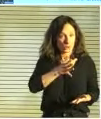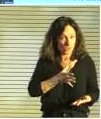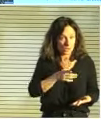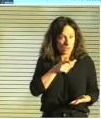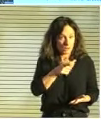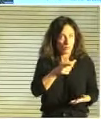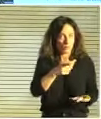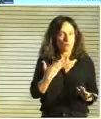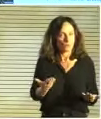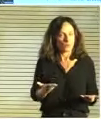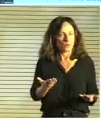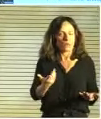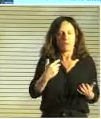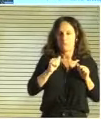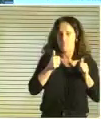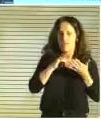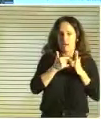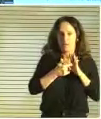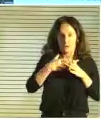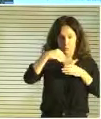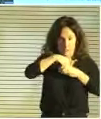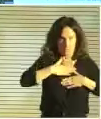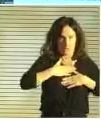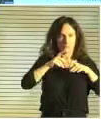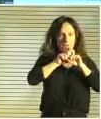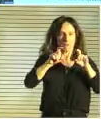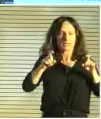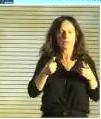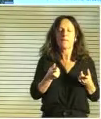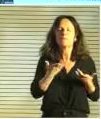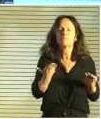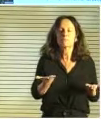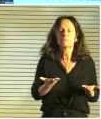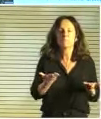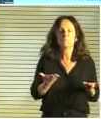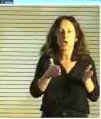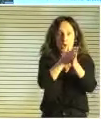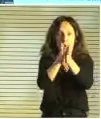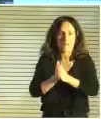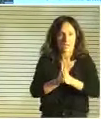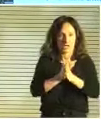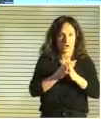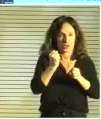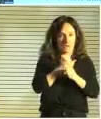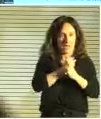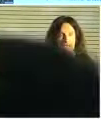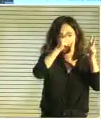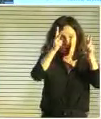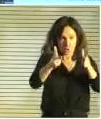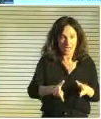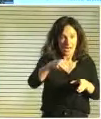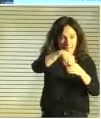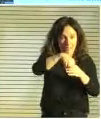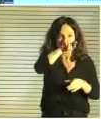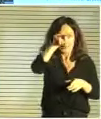we asked our hotel colleagues to work more with local suppliers, to give local suppliers the